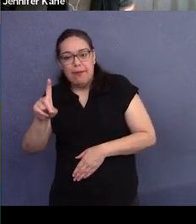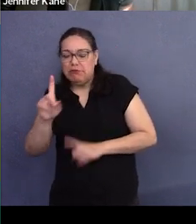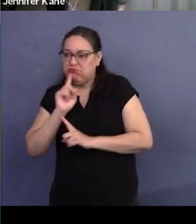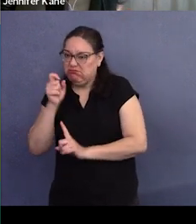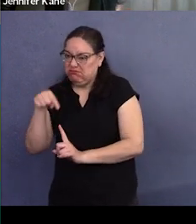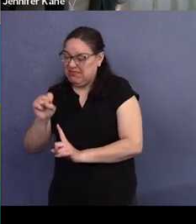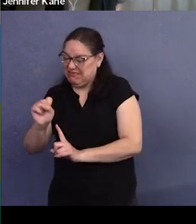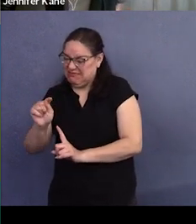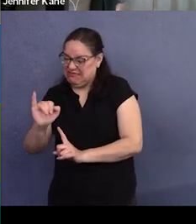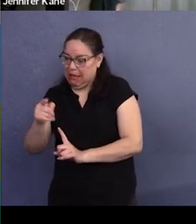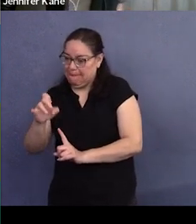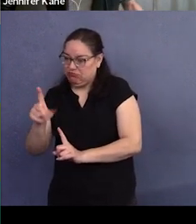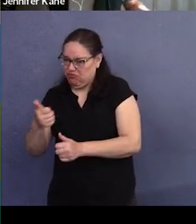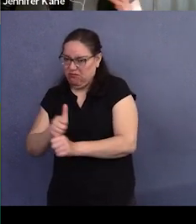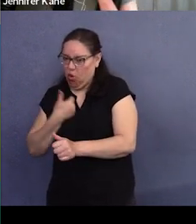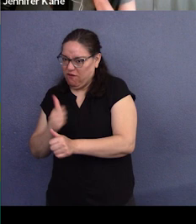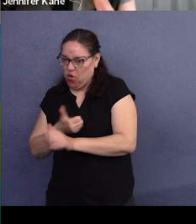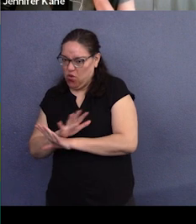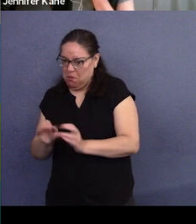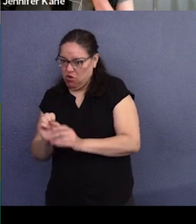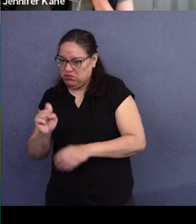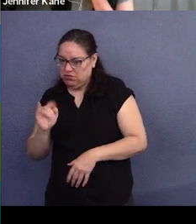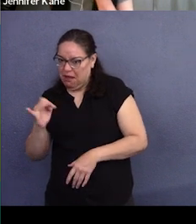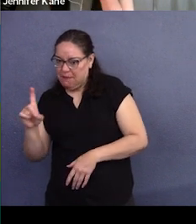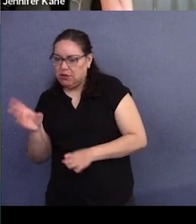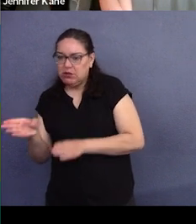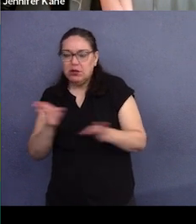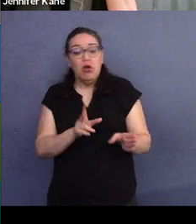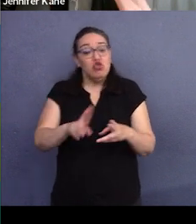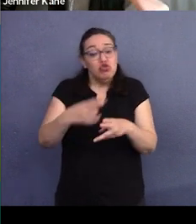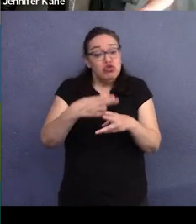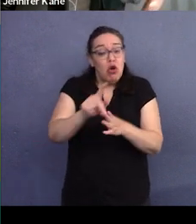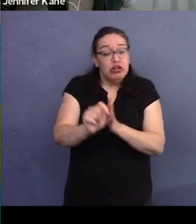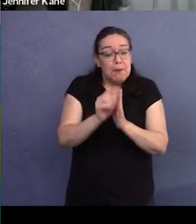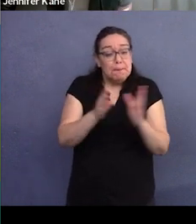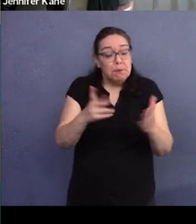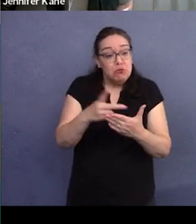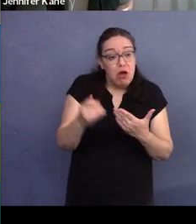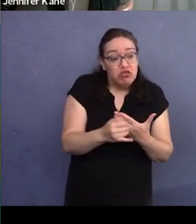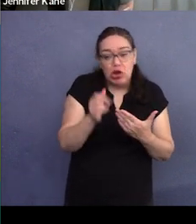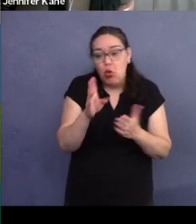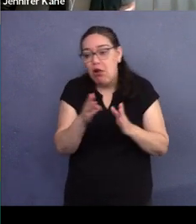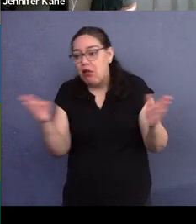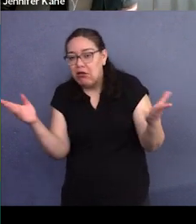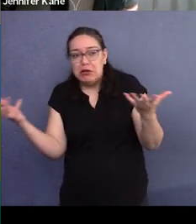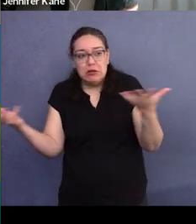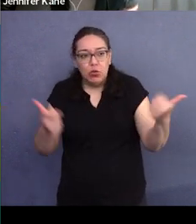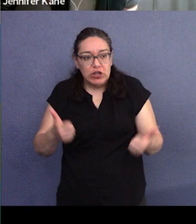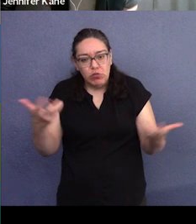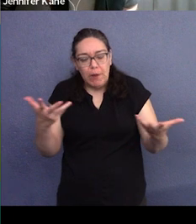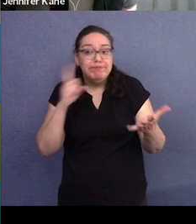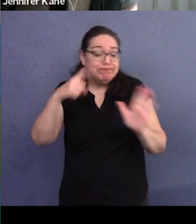That a good range for an artist for a short-term project, or even, I pay my teaching artists $75 an